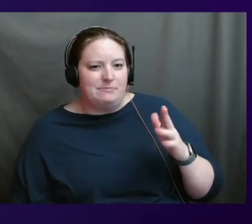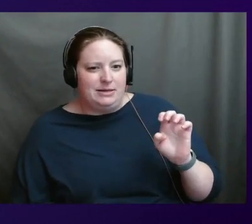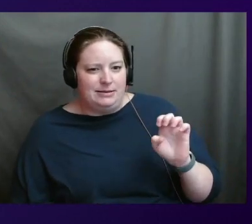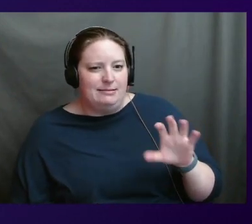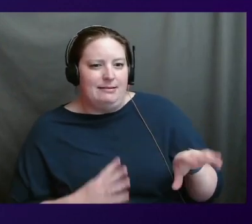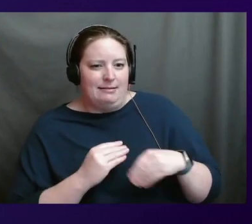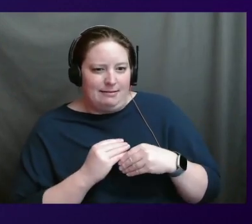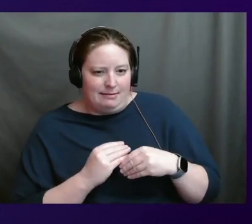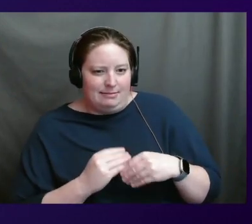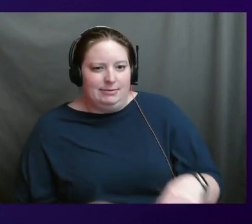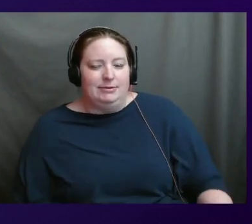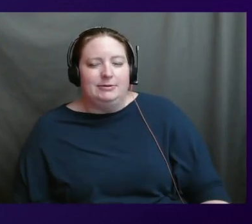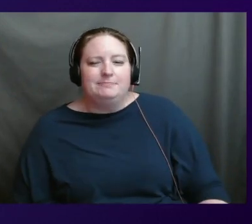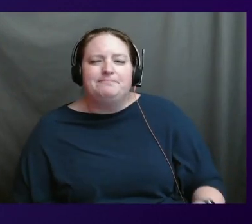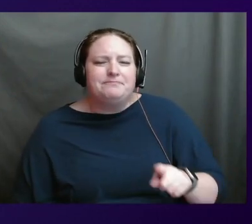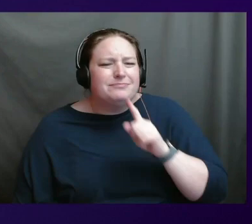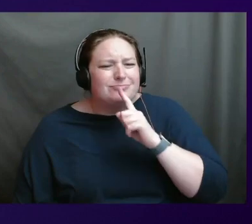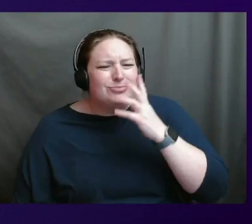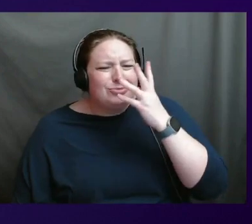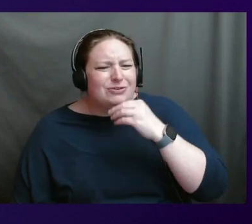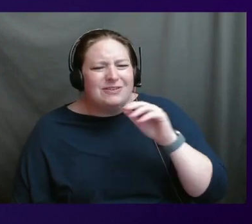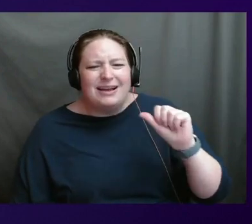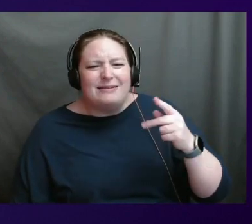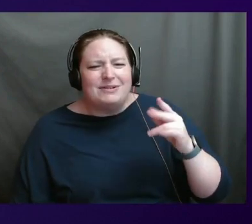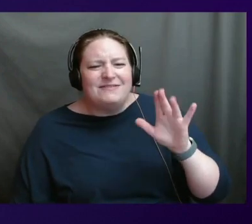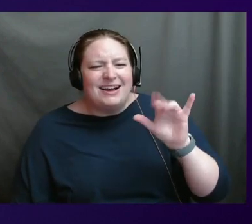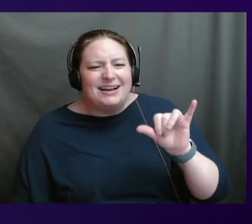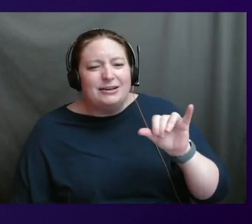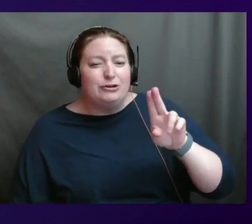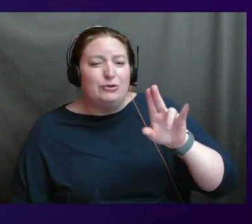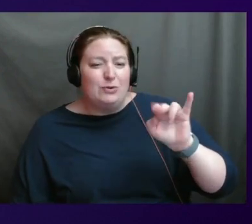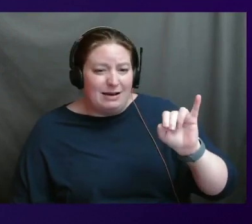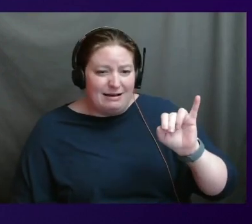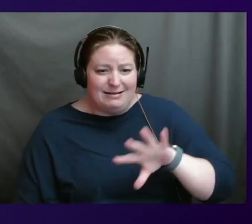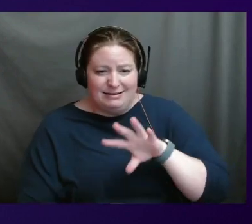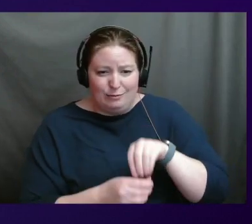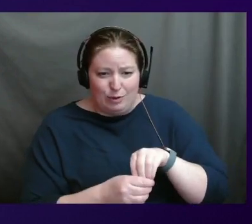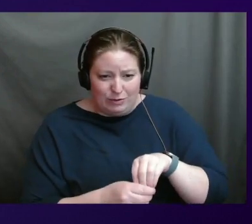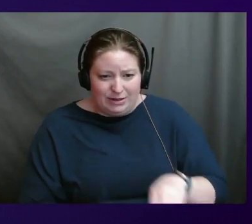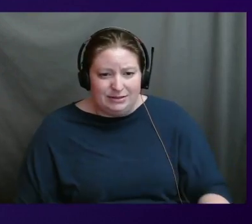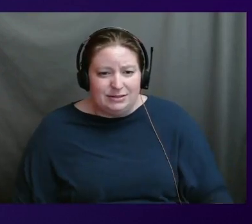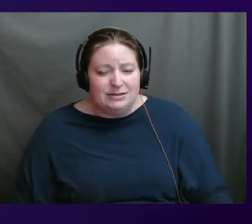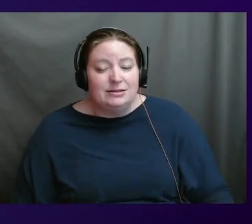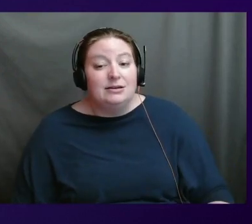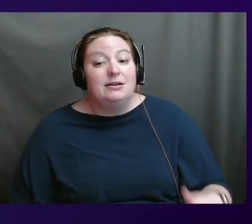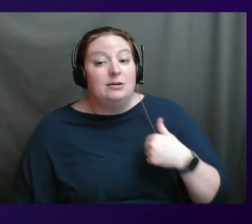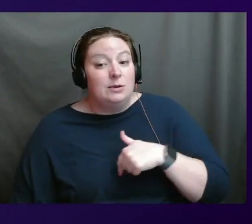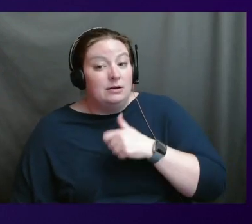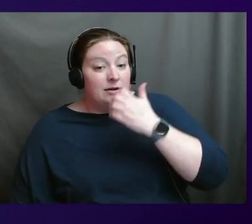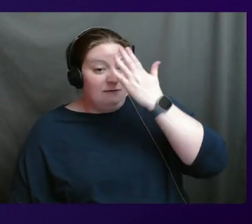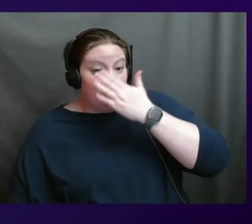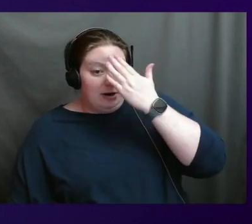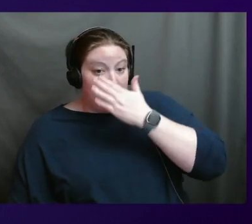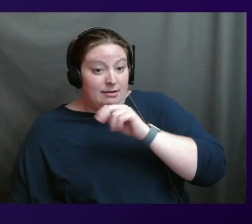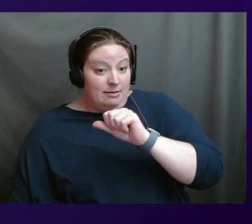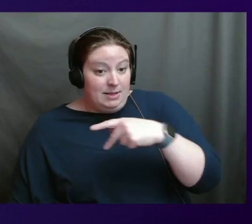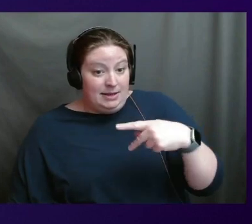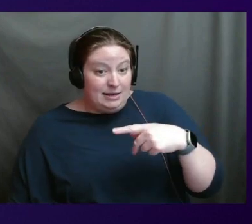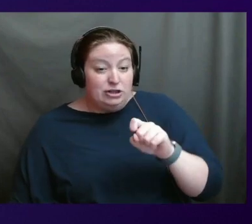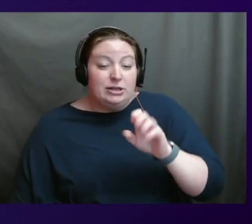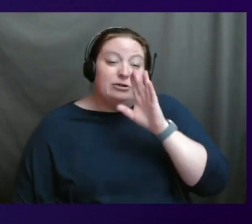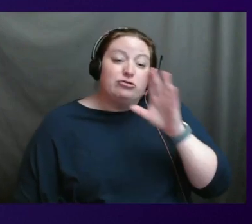this is really the beauty of the Amplify UI components. We have a way for our front-end application to tie in directly to